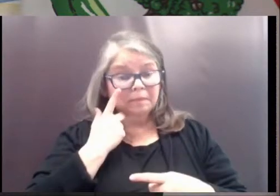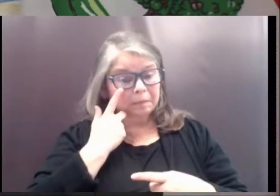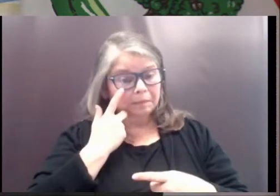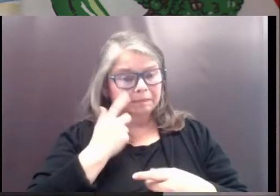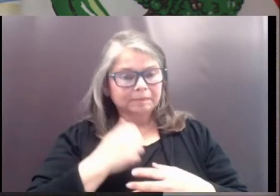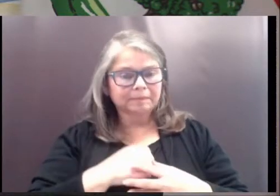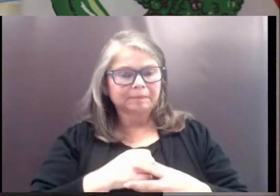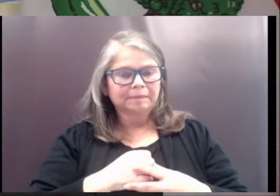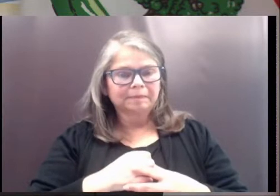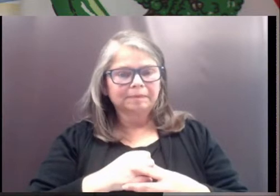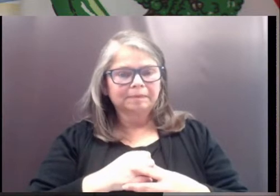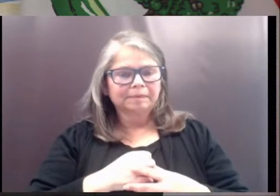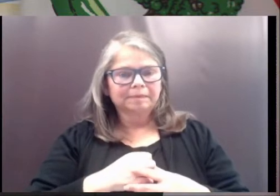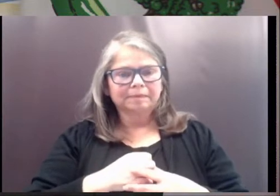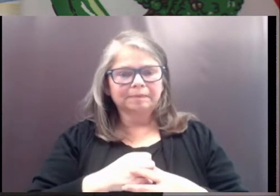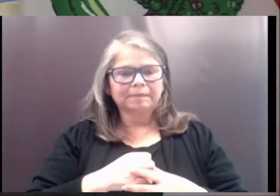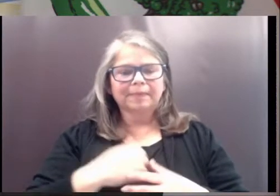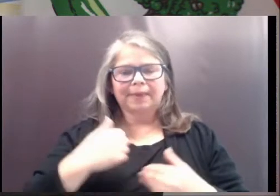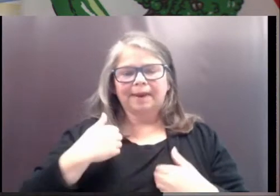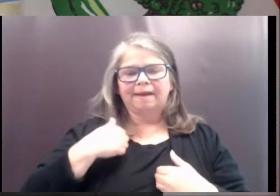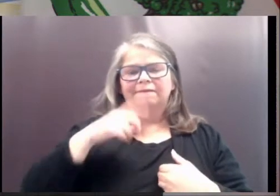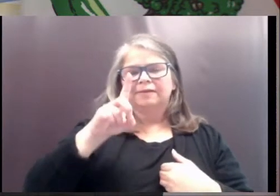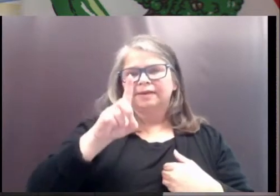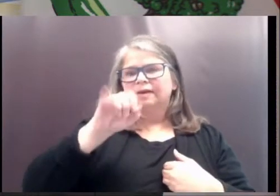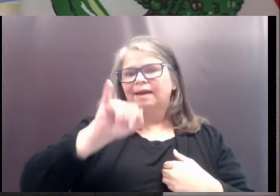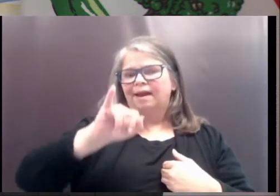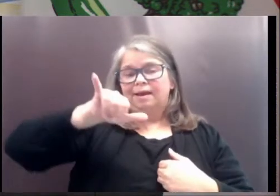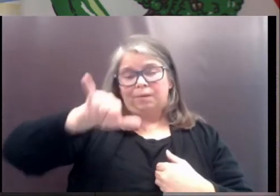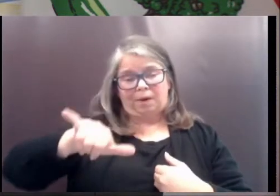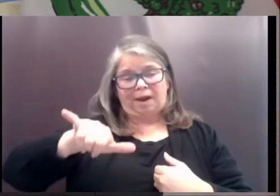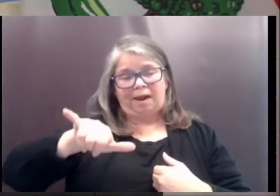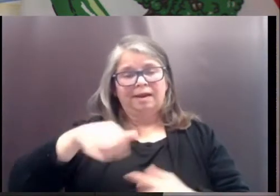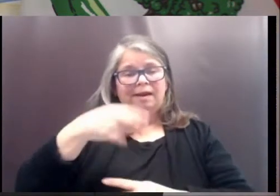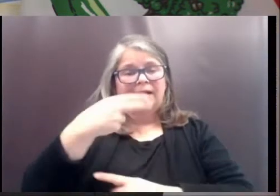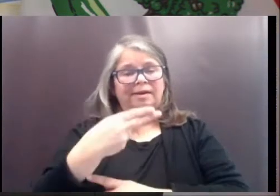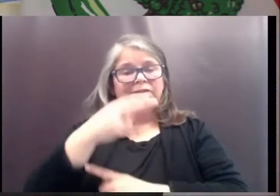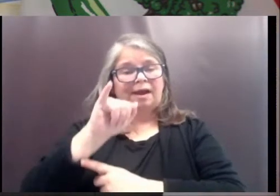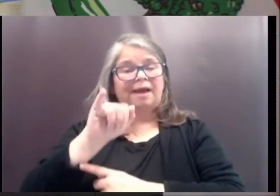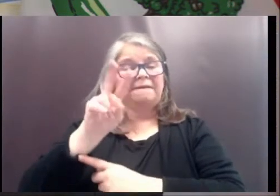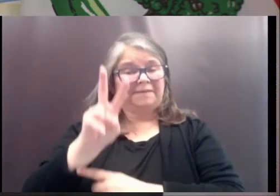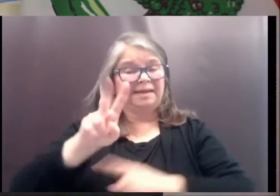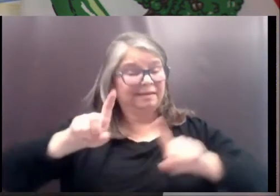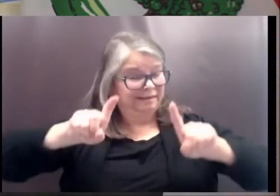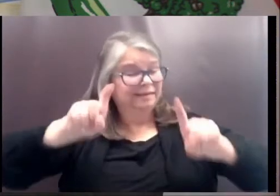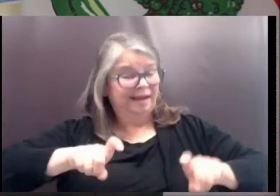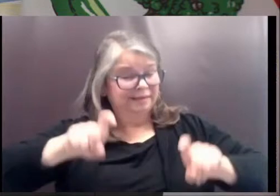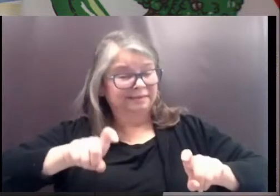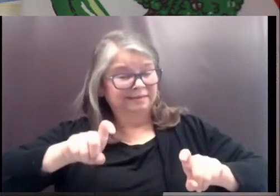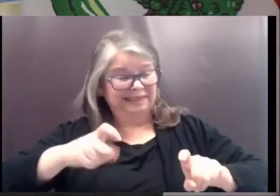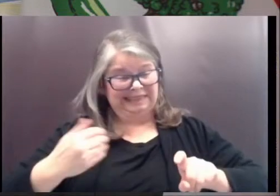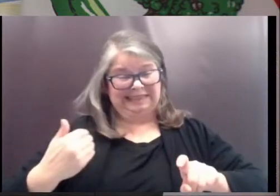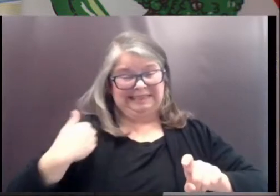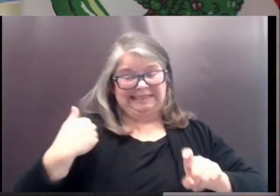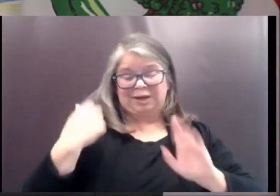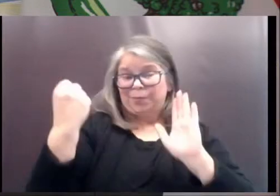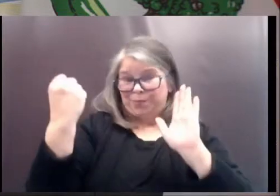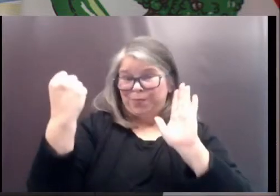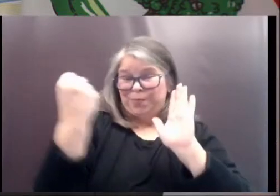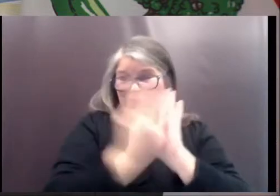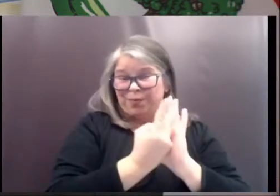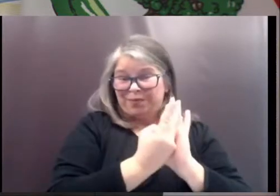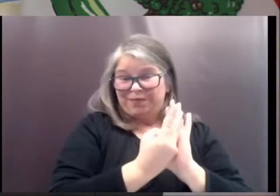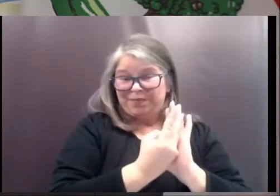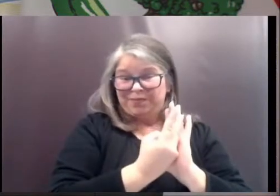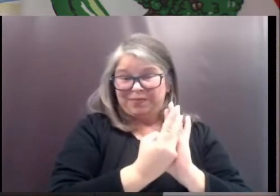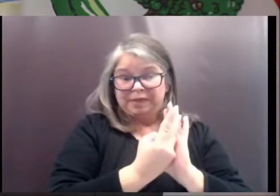by Health Canada in November, and I just heard from some people championing these tests that it might be especially useful now